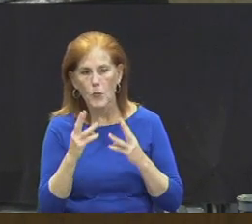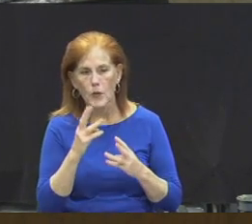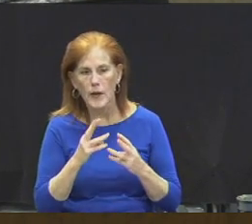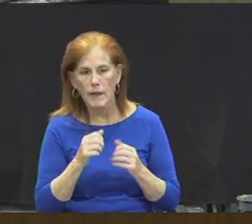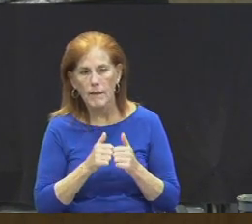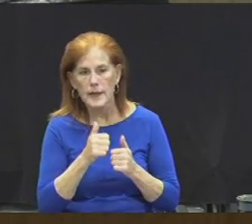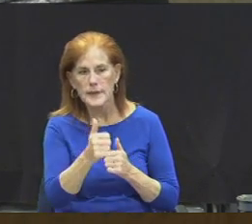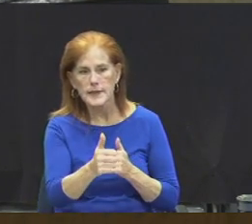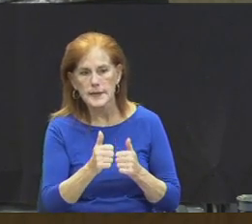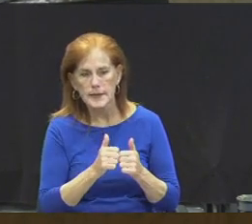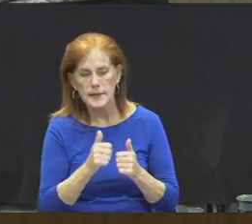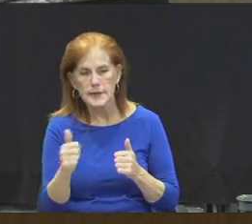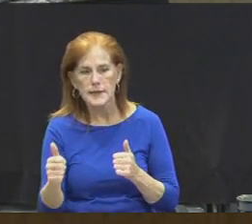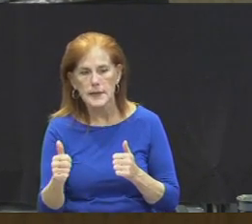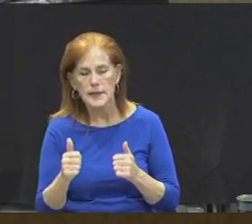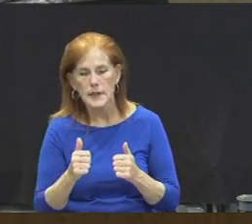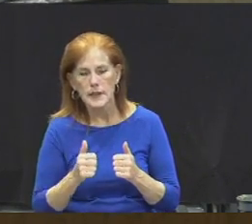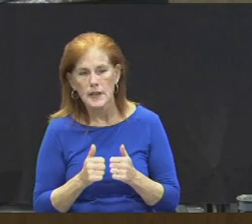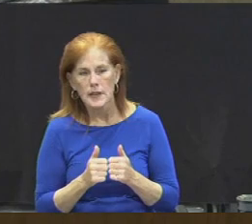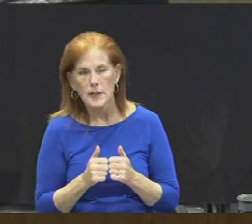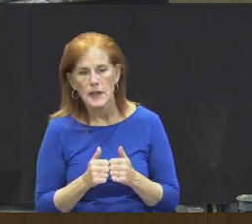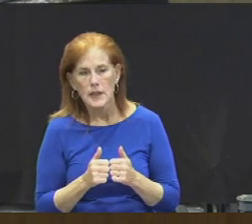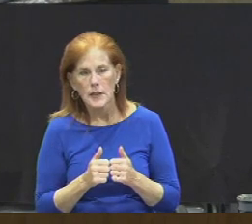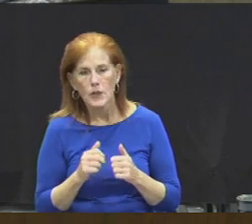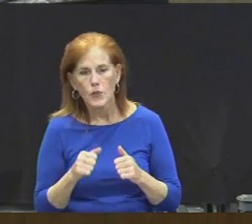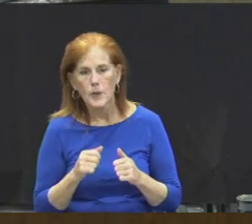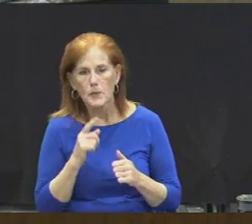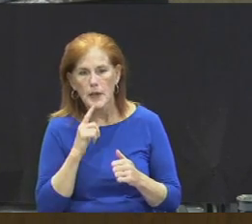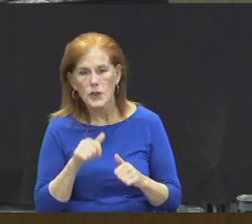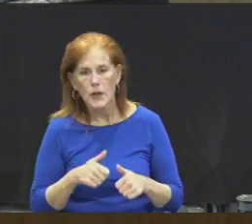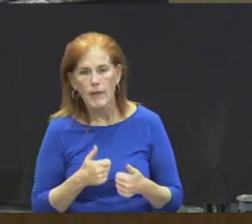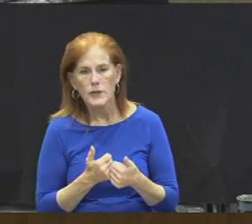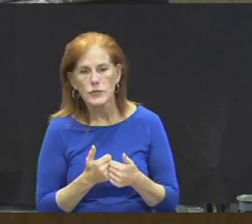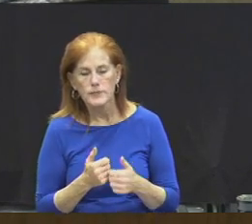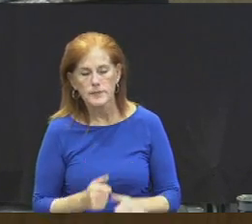the distances sometimes will be challenging.